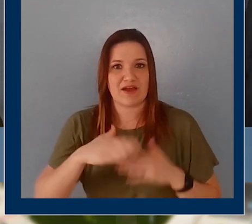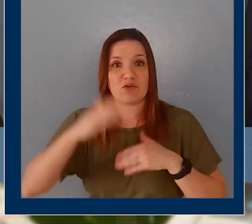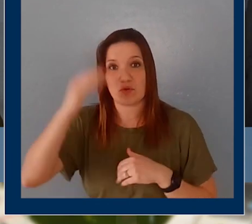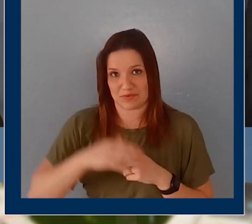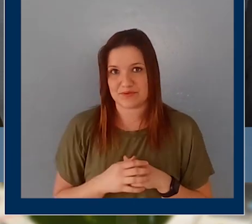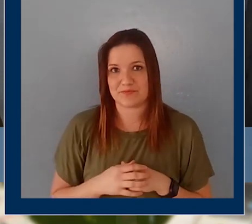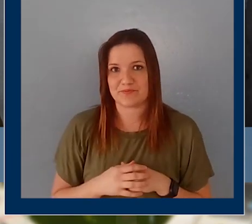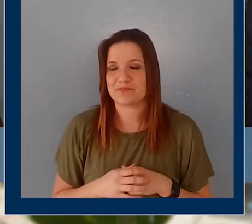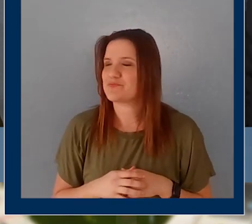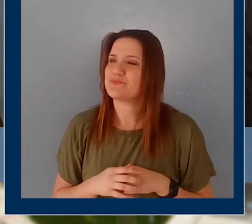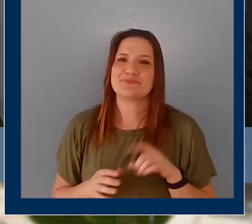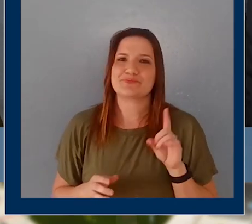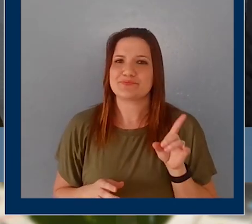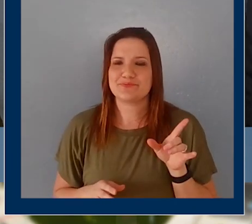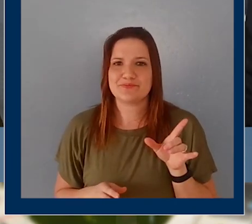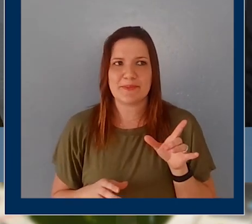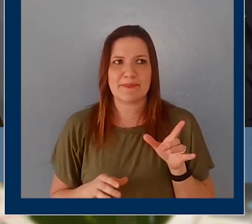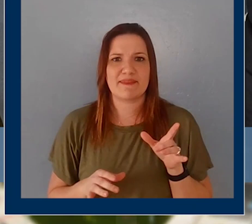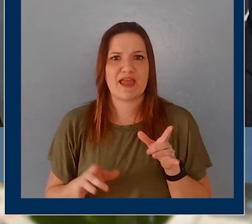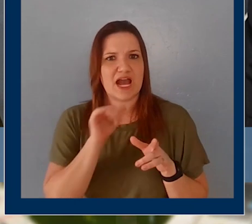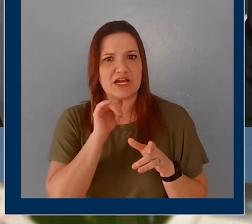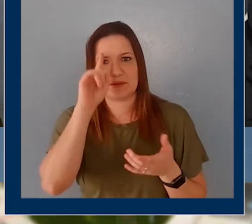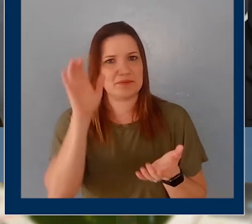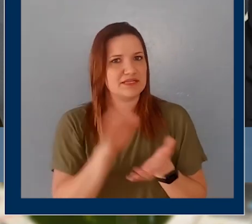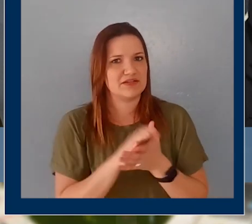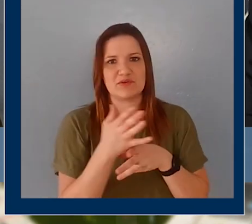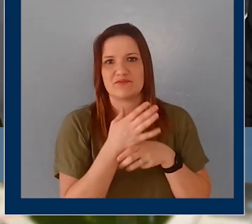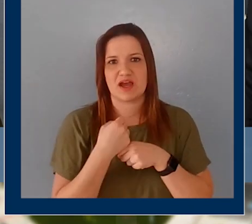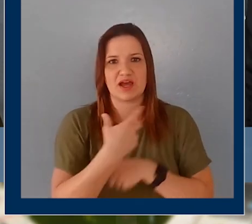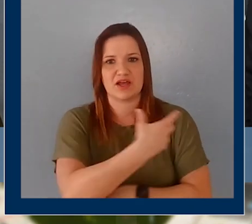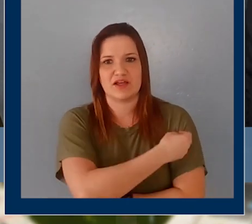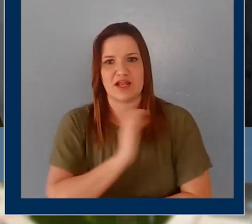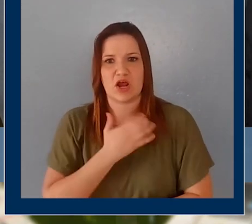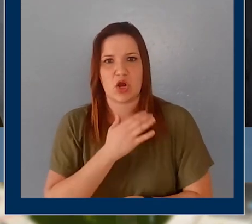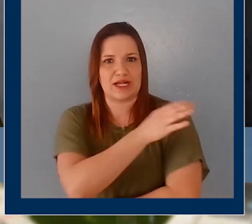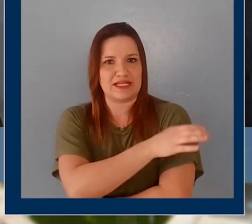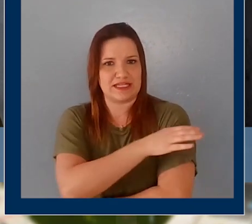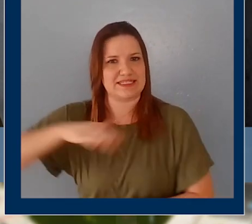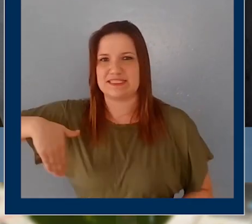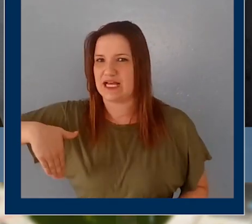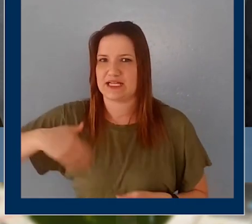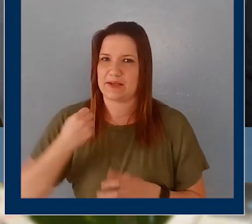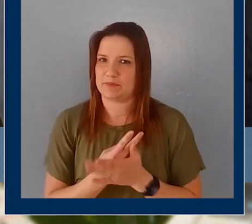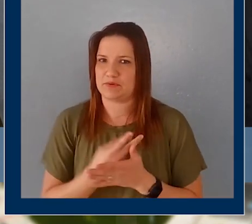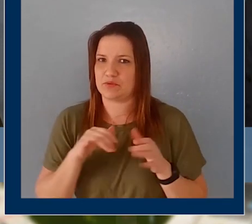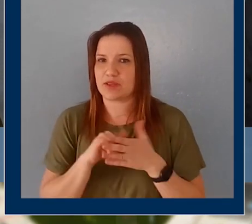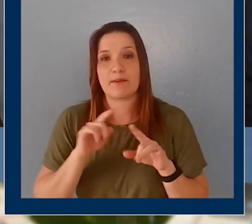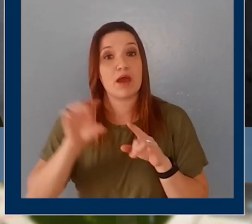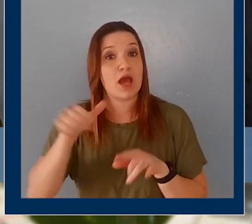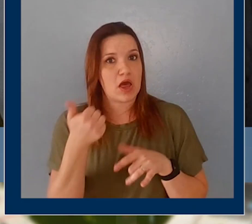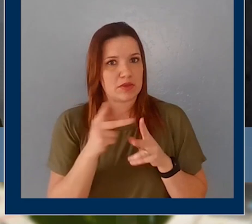believe we've got authorization yet to vaccinate in our clinics, but we do have other sites that we